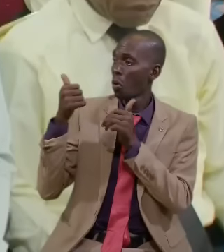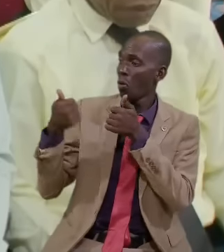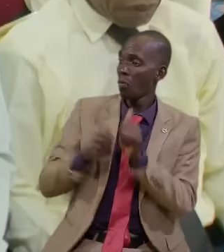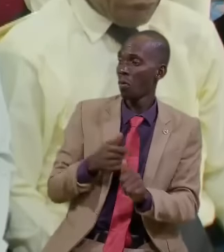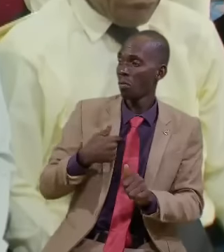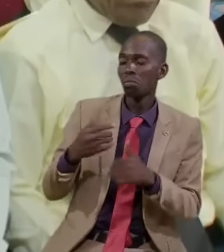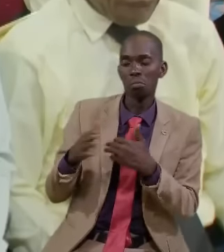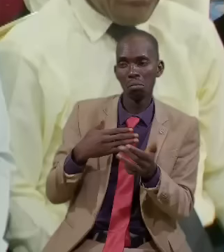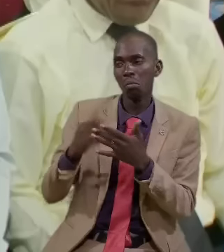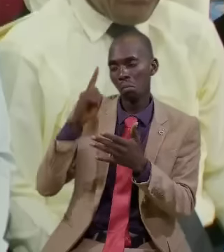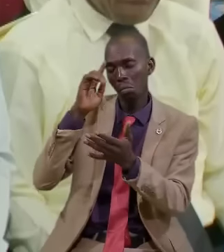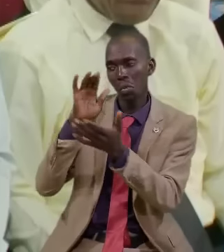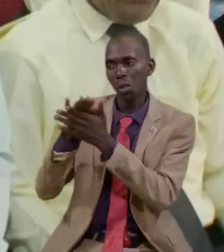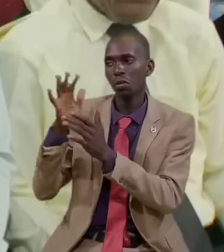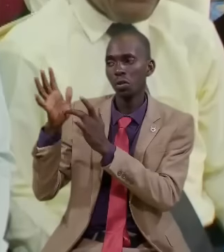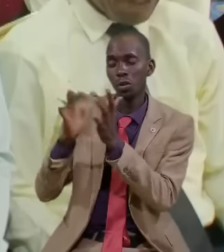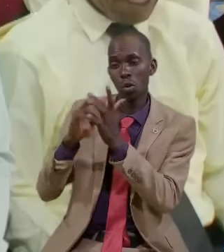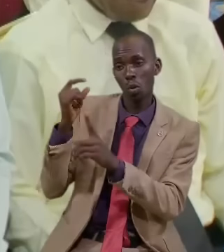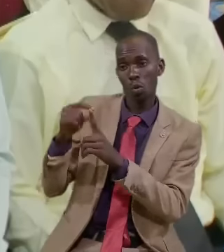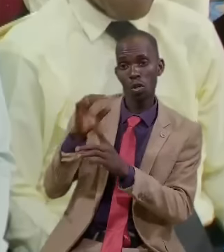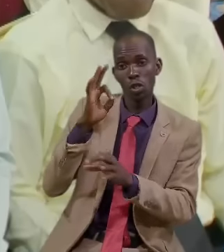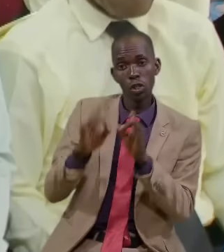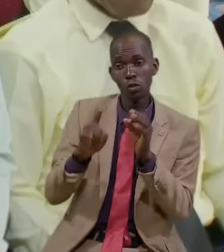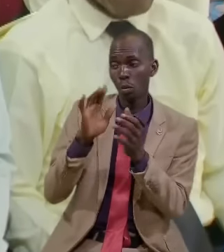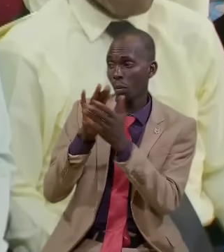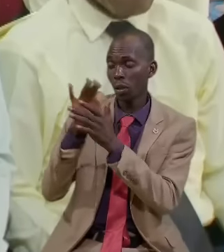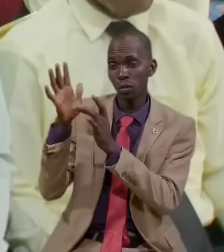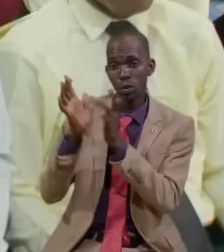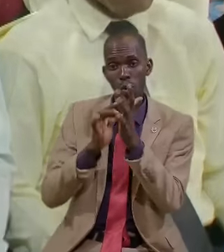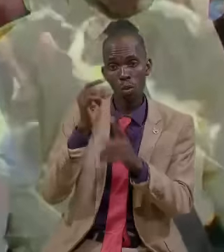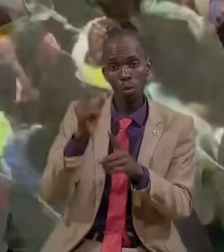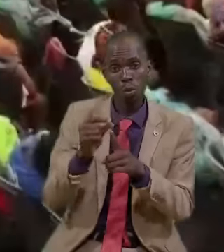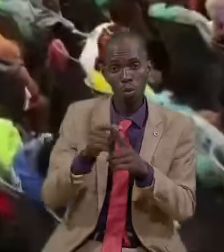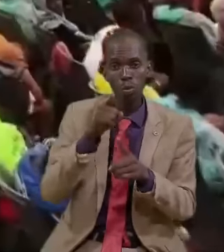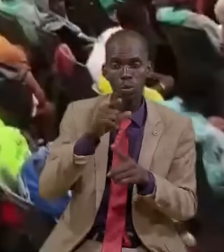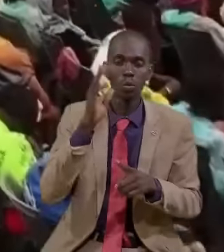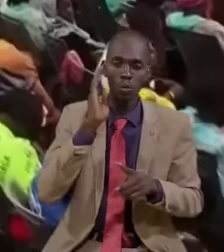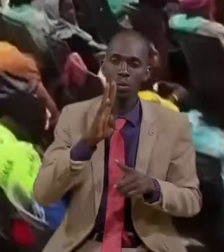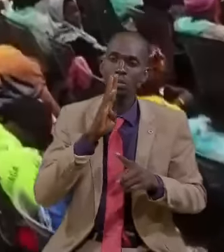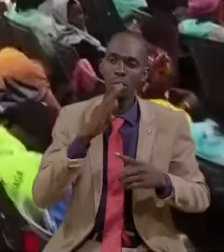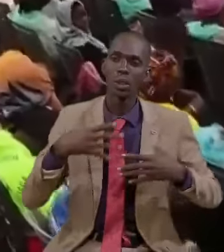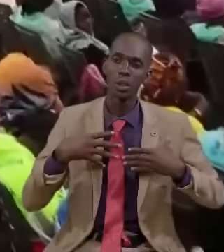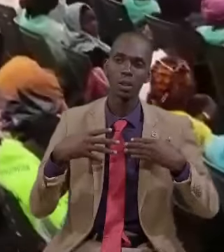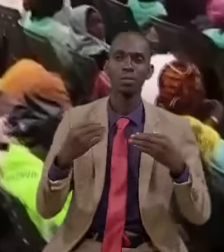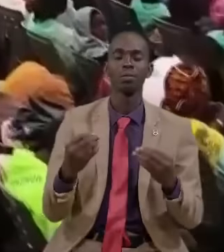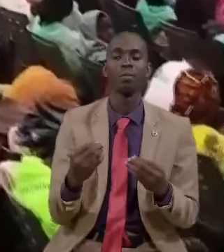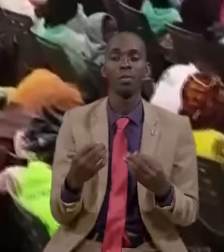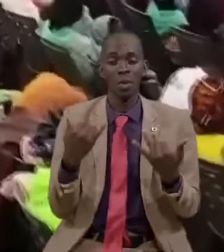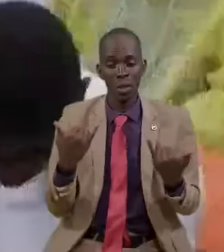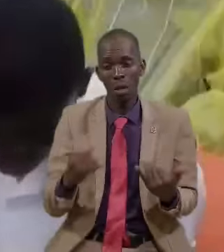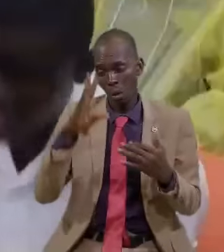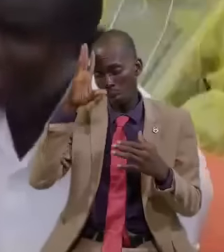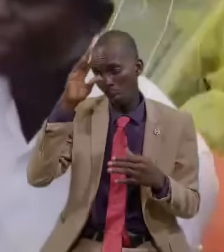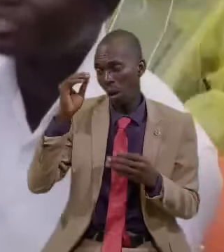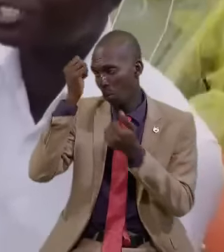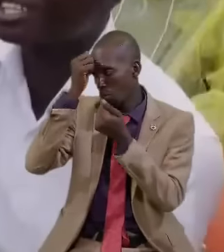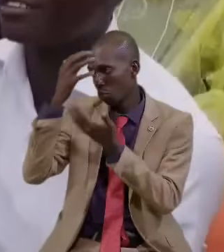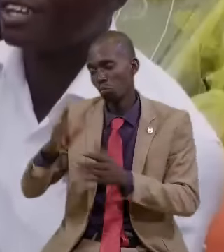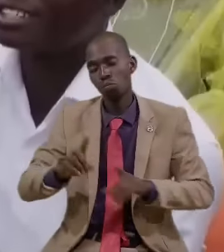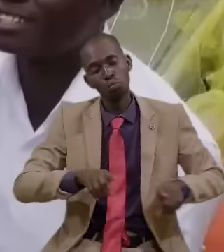God, you'll be healed. And then he was going, and the servants met